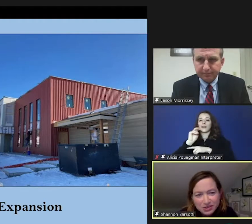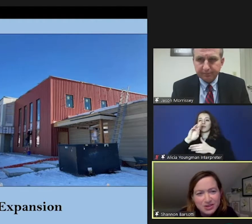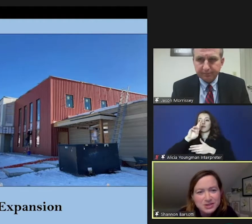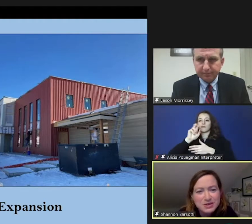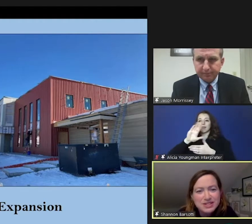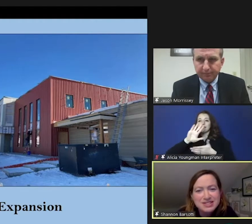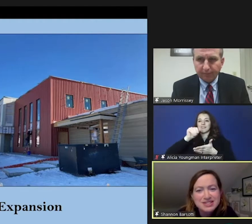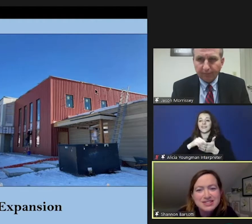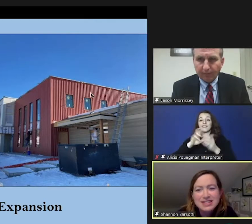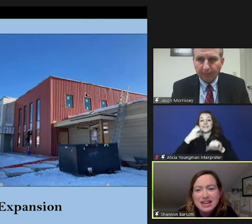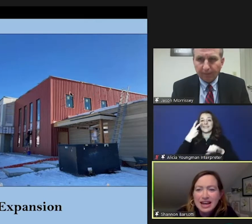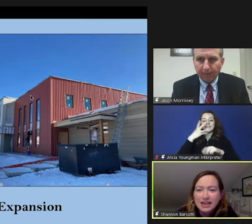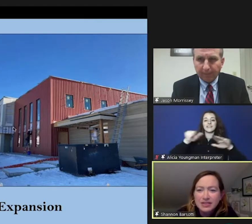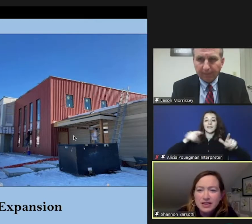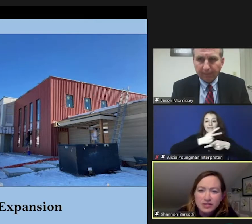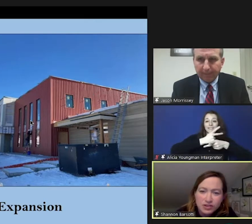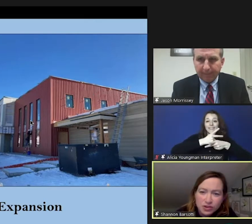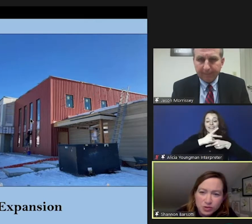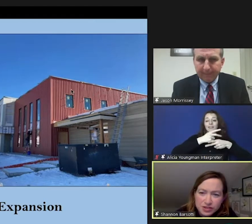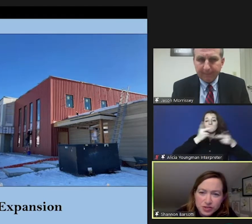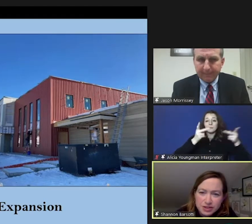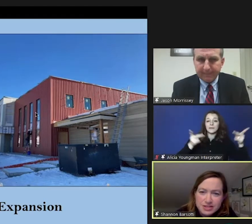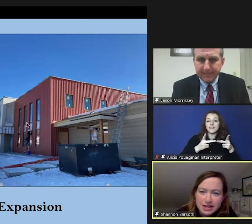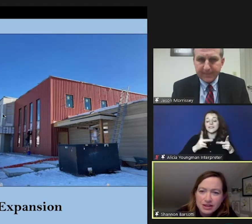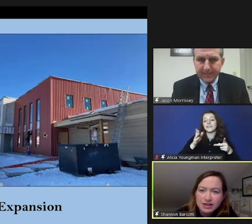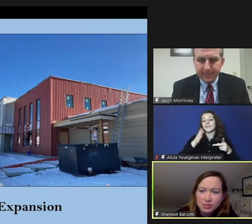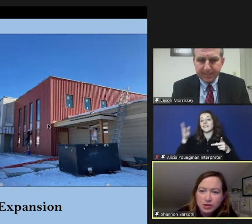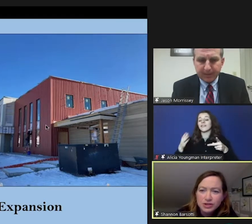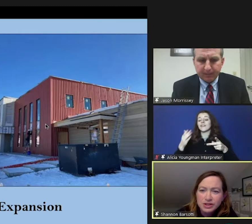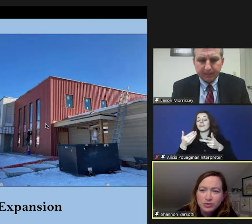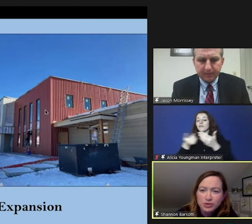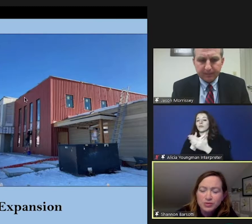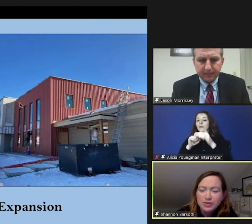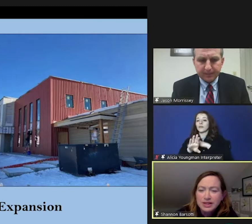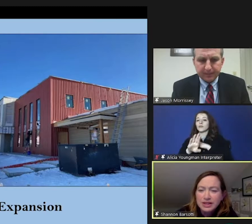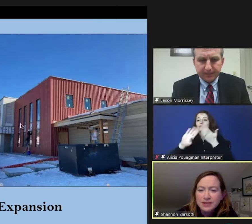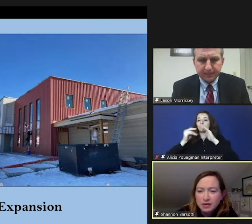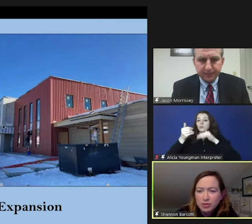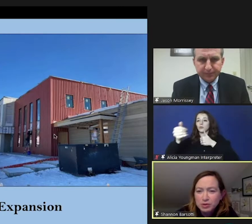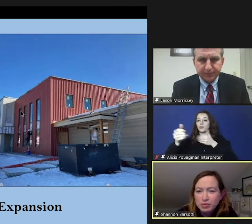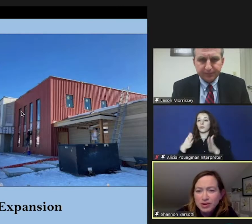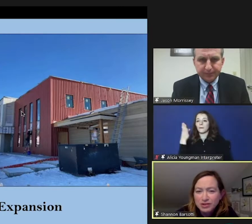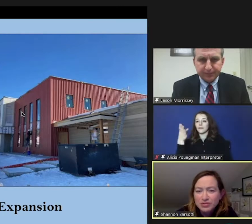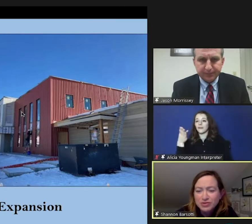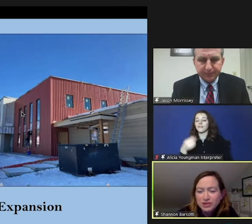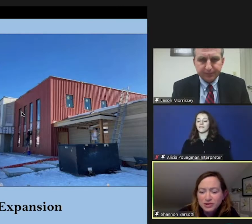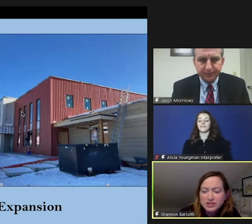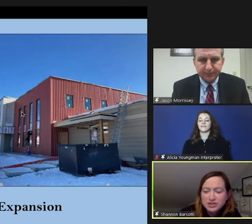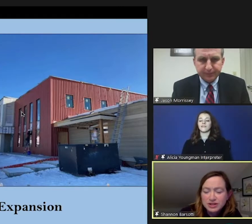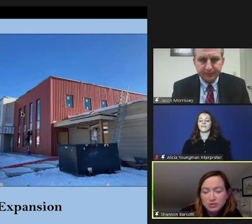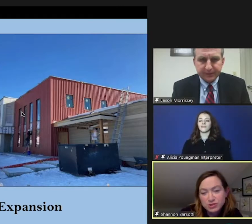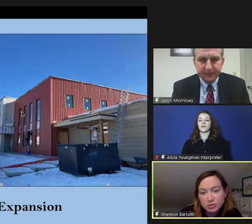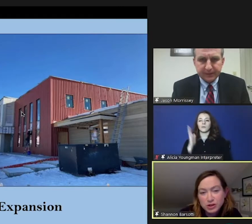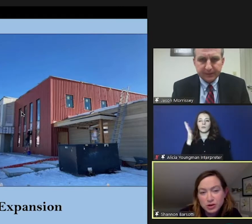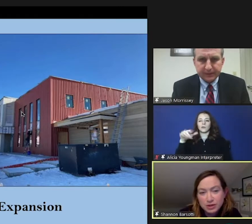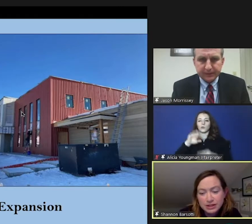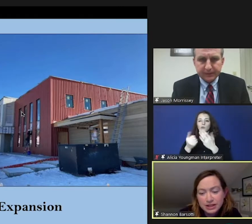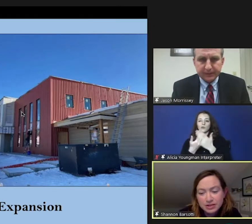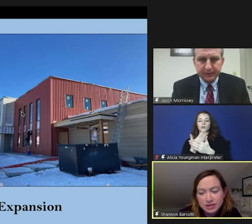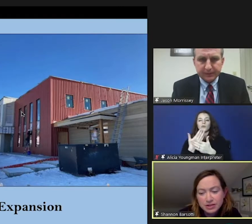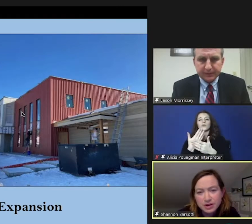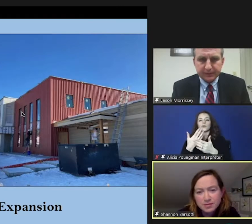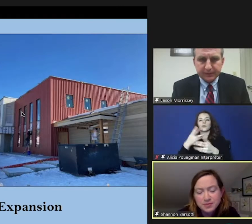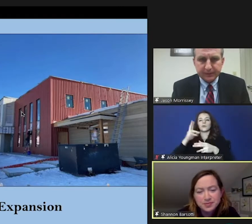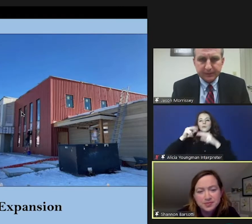the childcare spaces, and then the new entrance and community room that will be part of the new addition, which will be